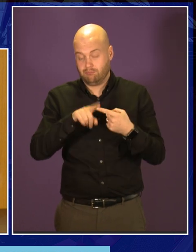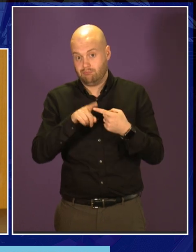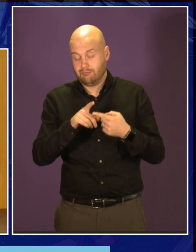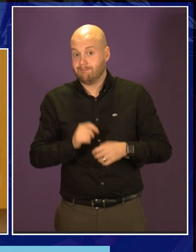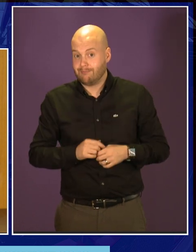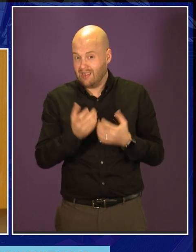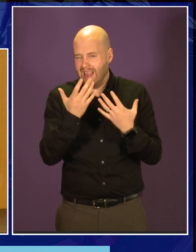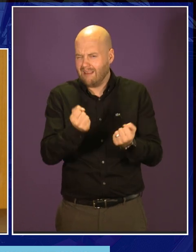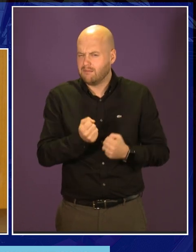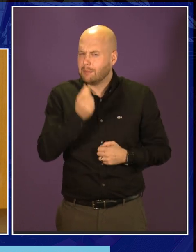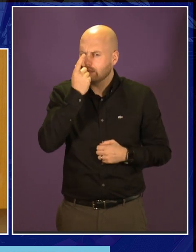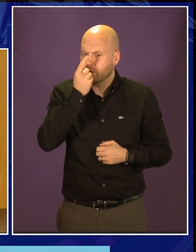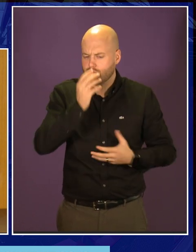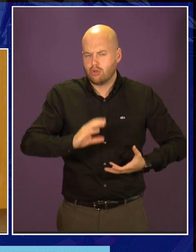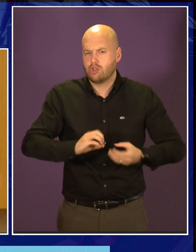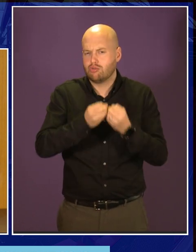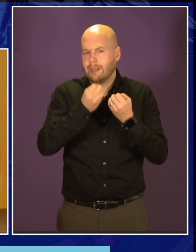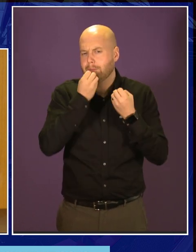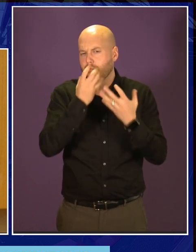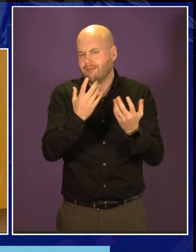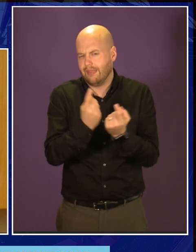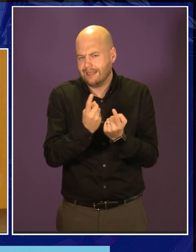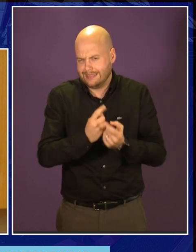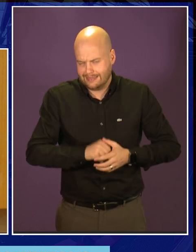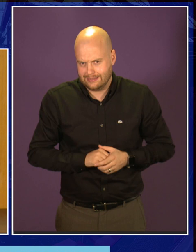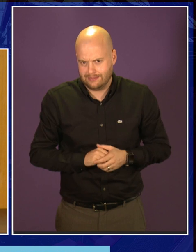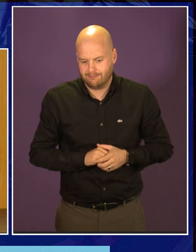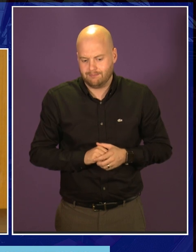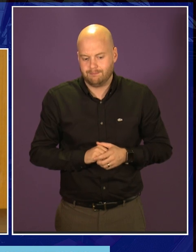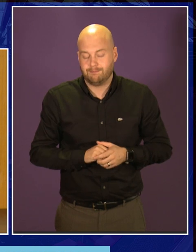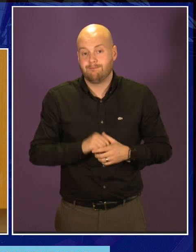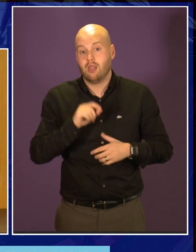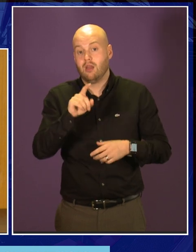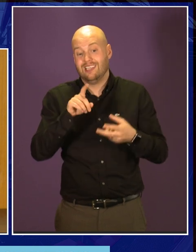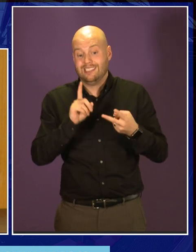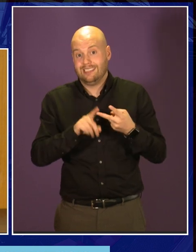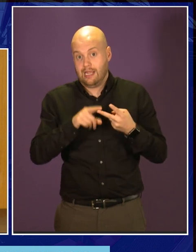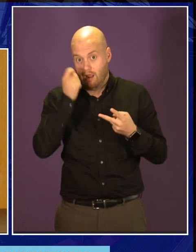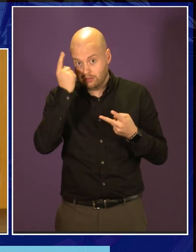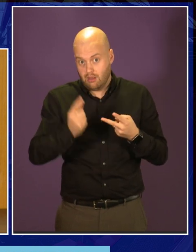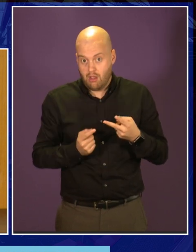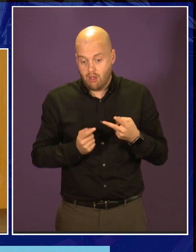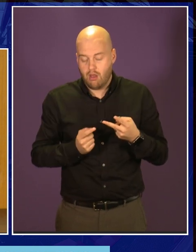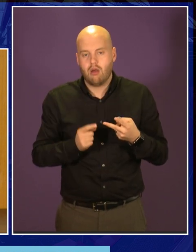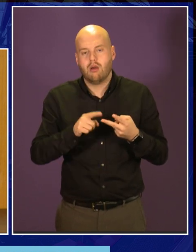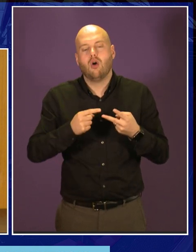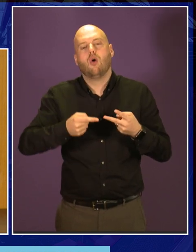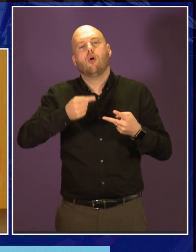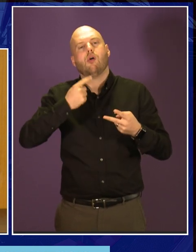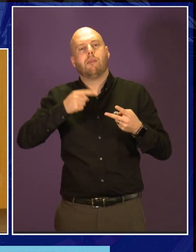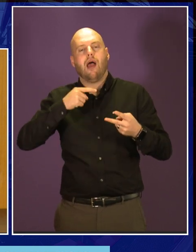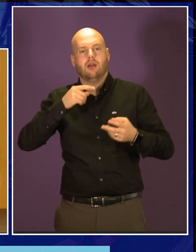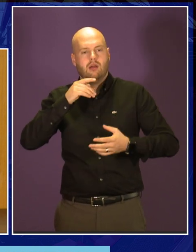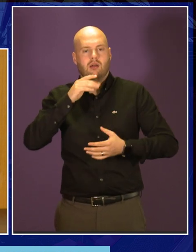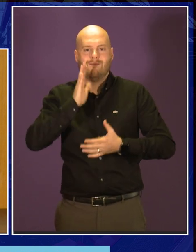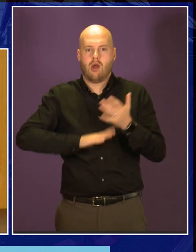in creating beautiful things. That's idea one. And the second idea returns to Aung San Suu Kyi's idea from the